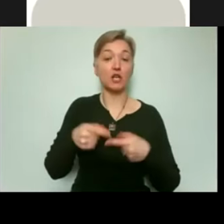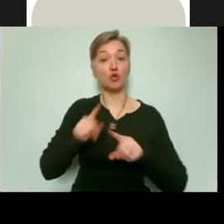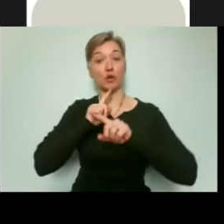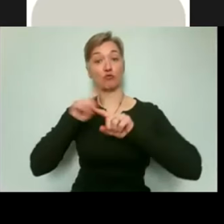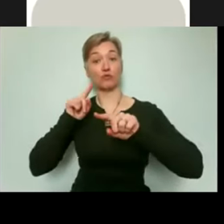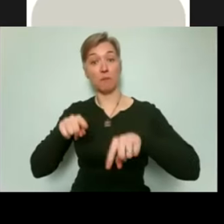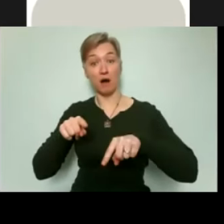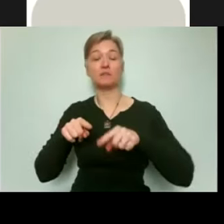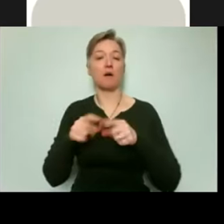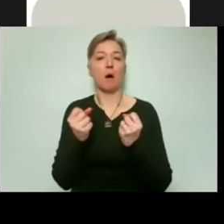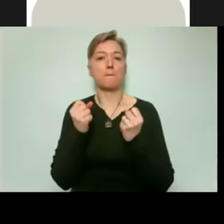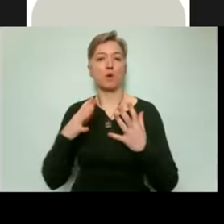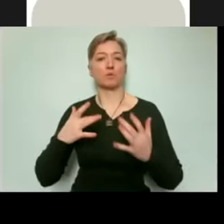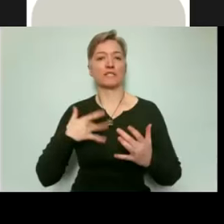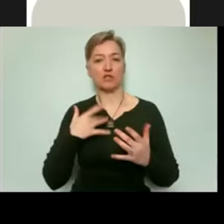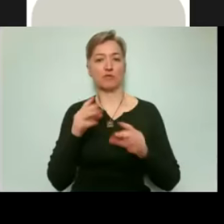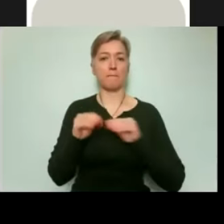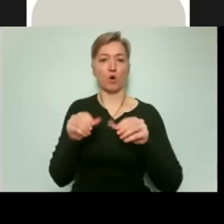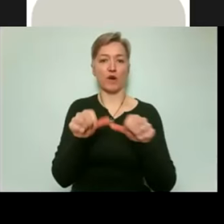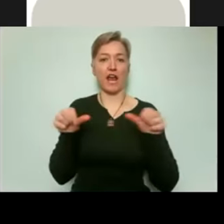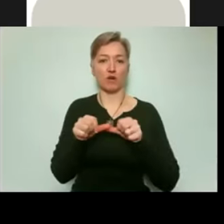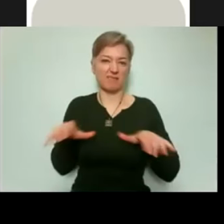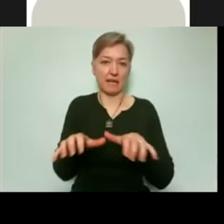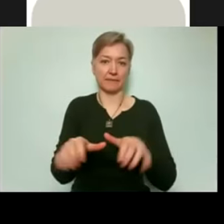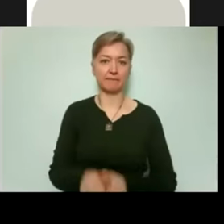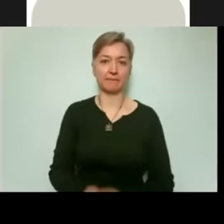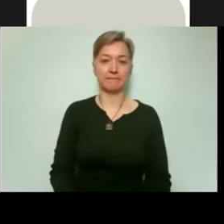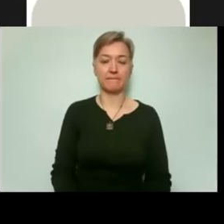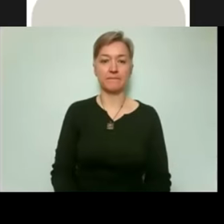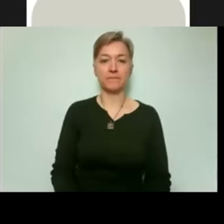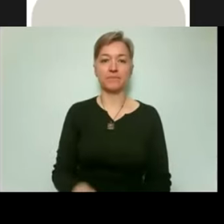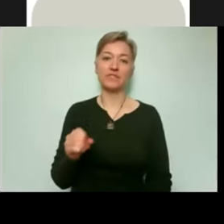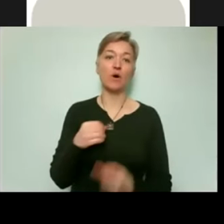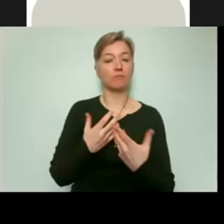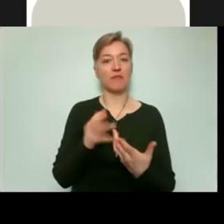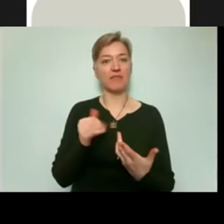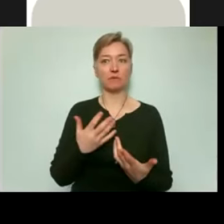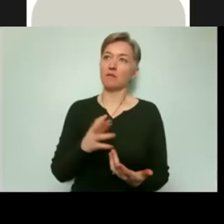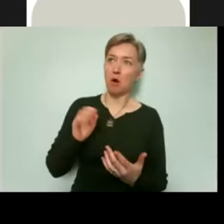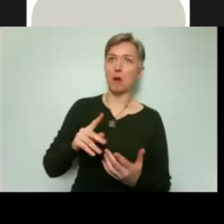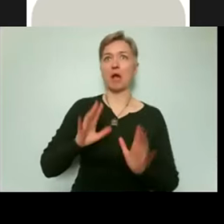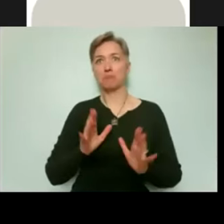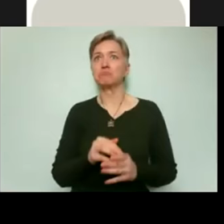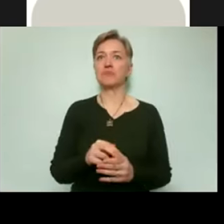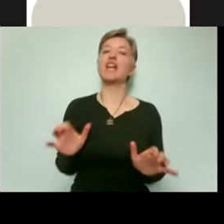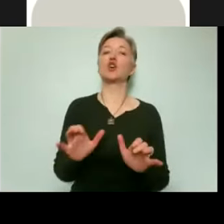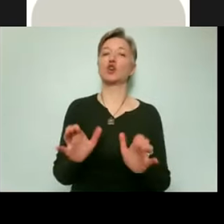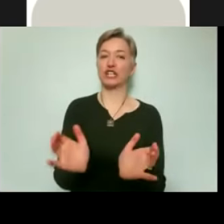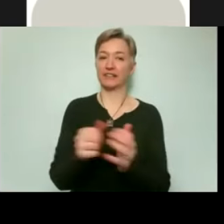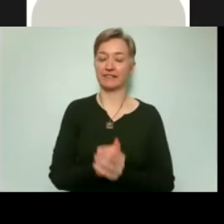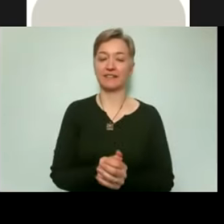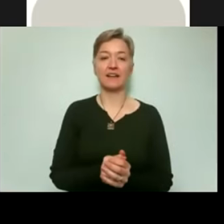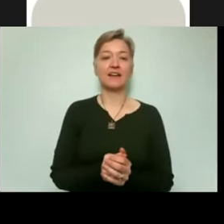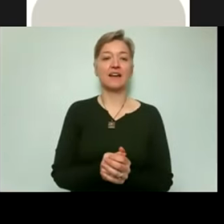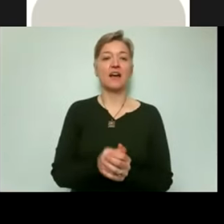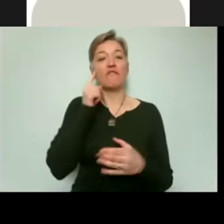period, there are multiple sensory and motor areas that are activated. So this was kind of encouraging. We decided to go dig a little deeper in the